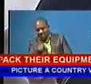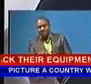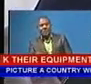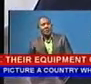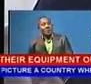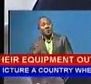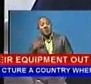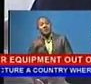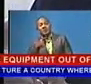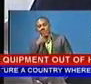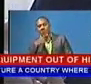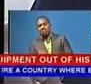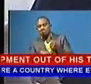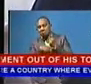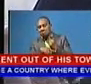witness